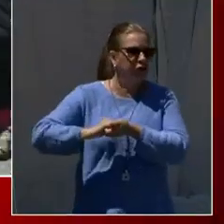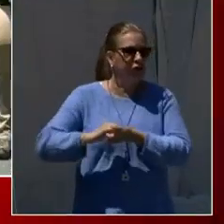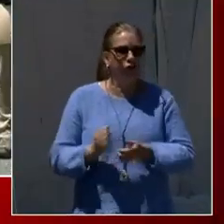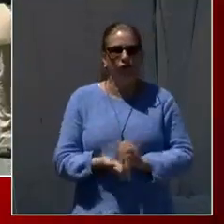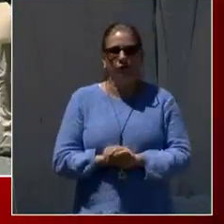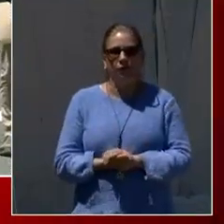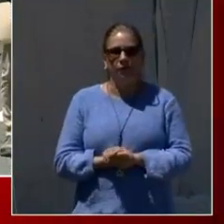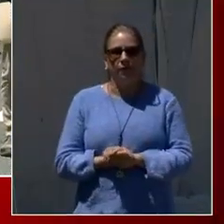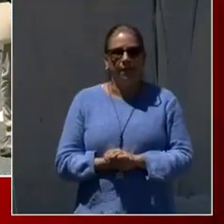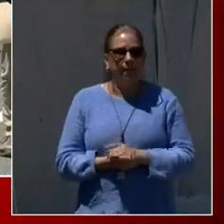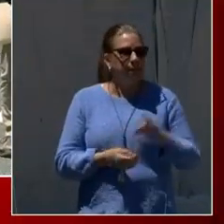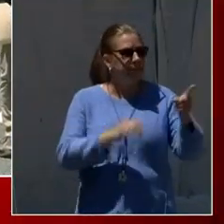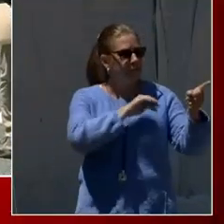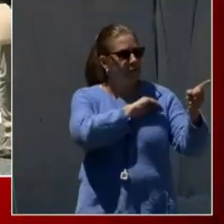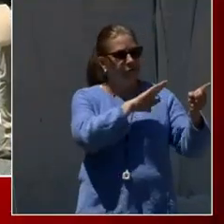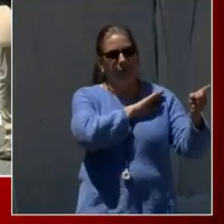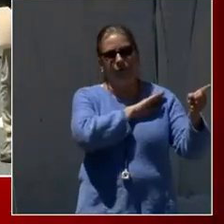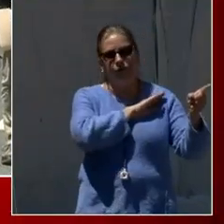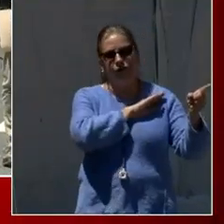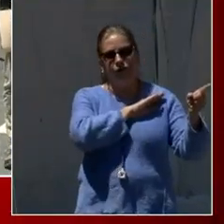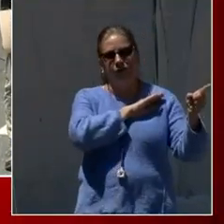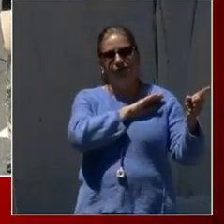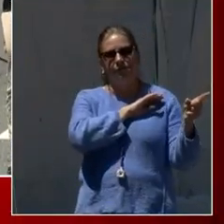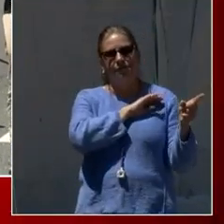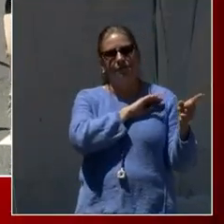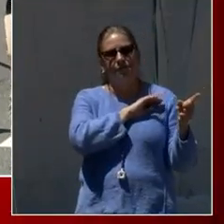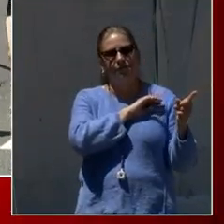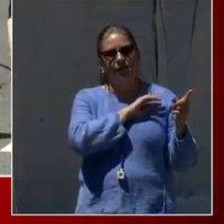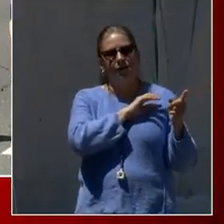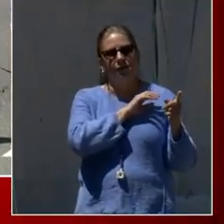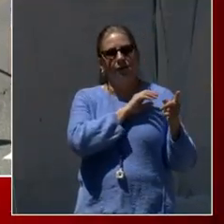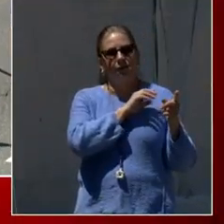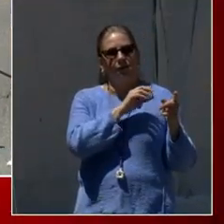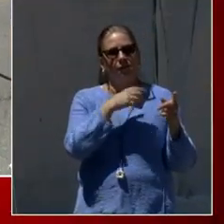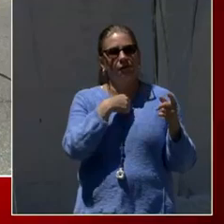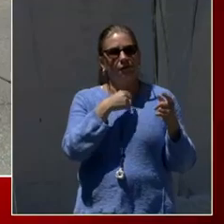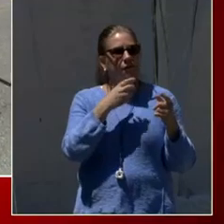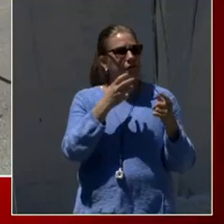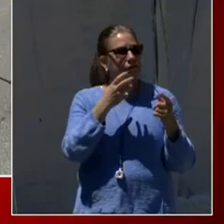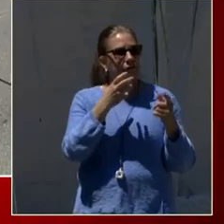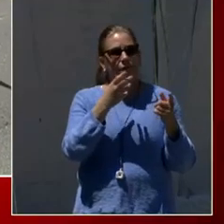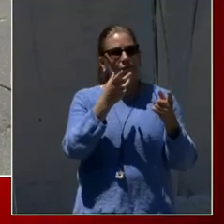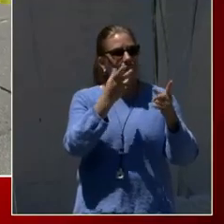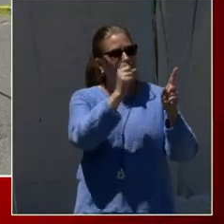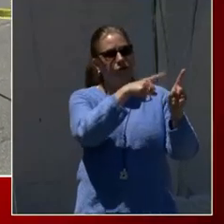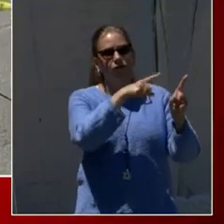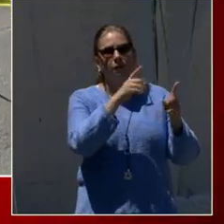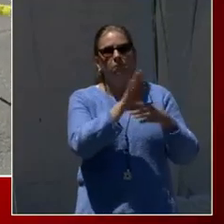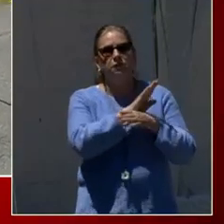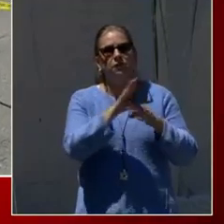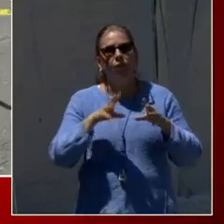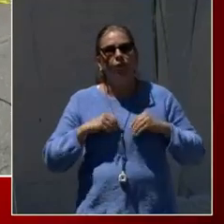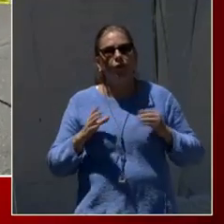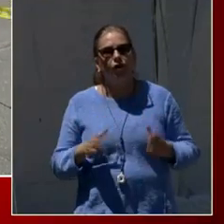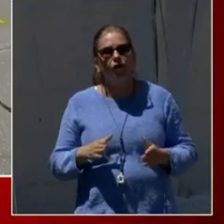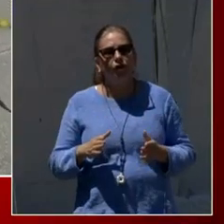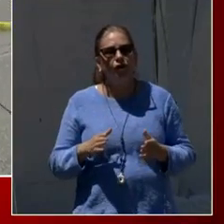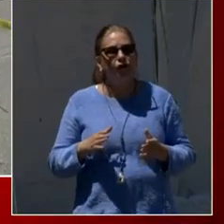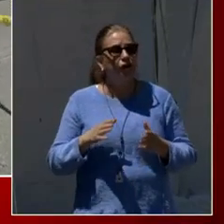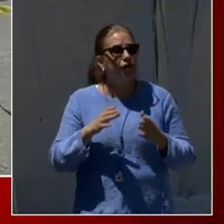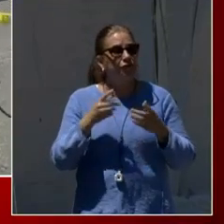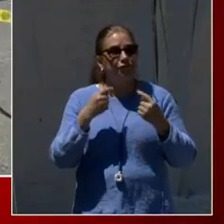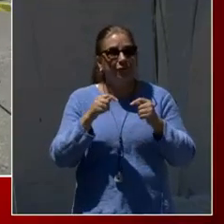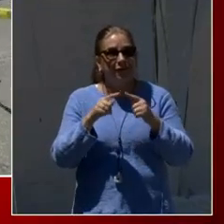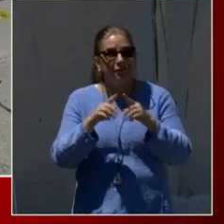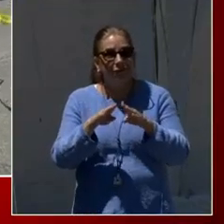the business owners in the city that were just able to reopen and now have to shut down again because of this curfew, and they're hurting